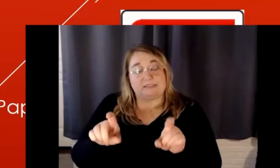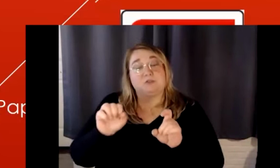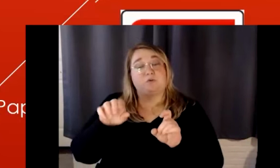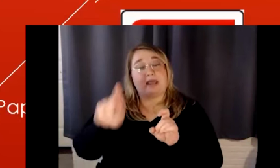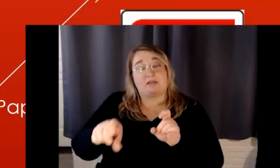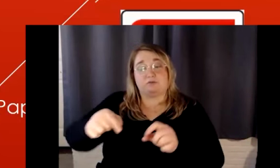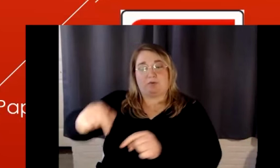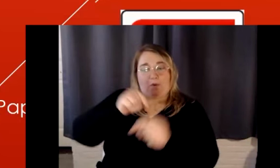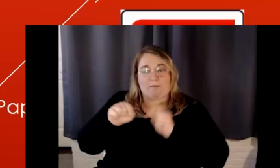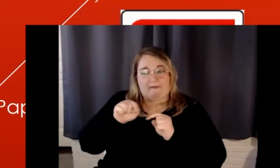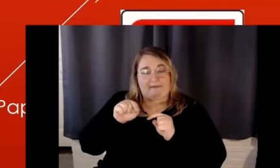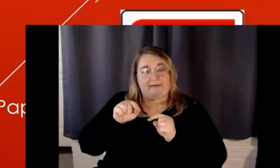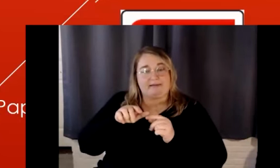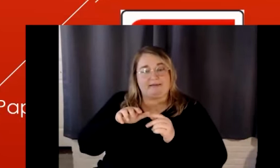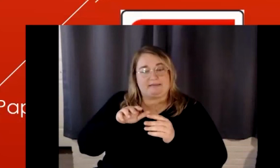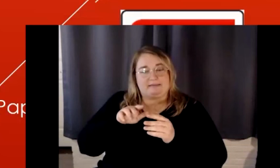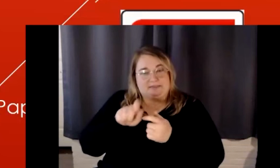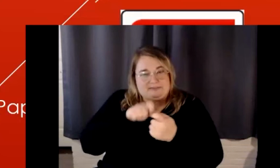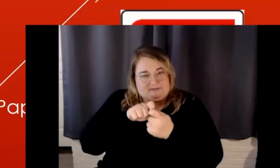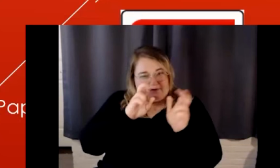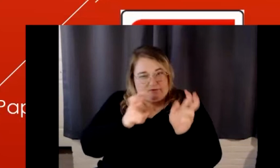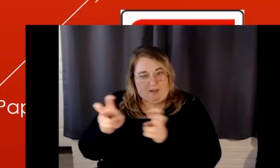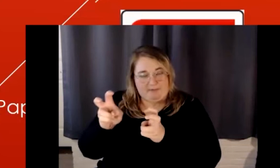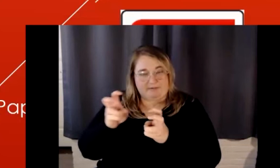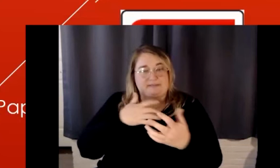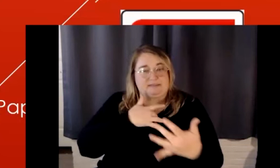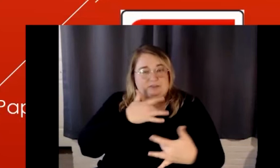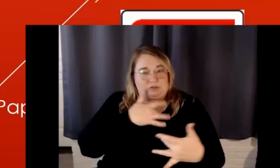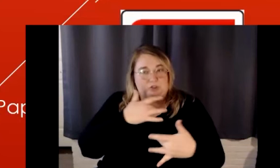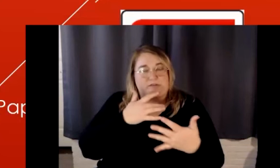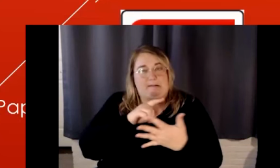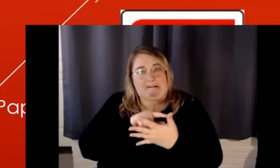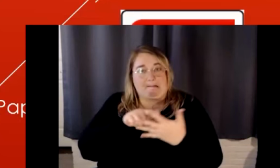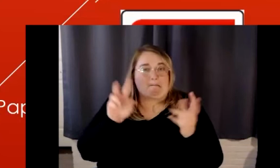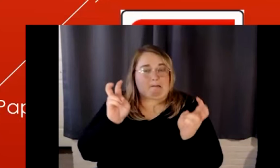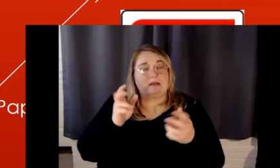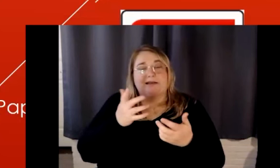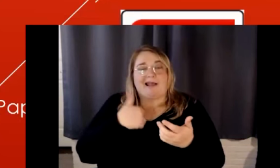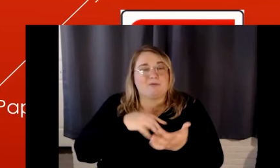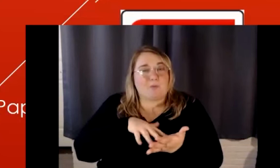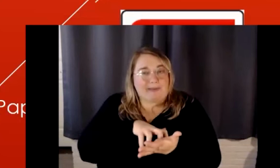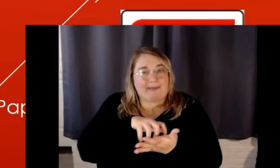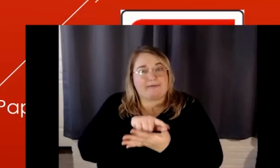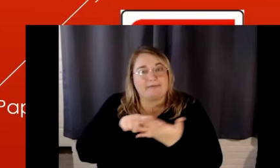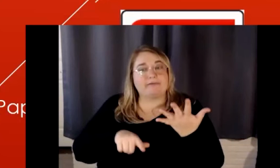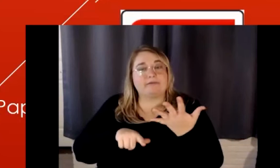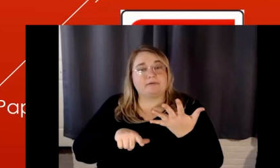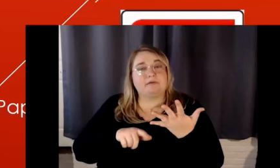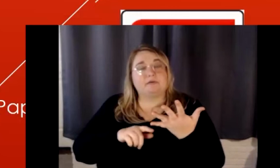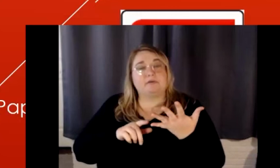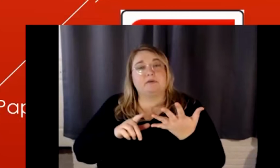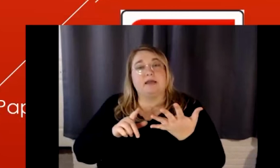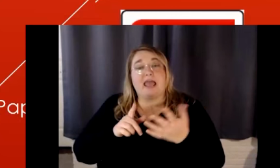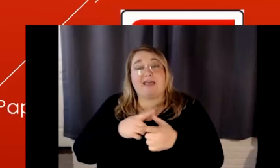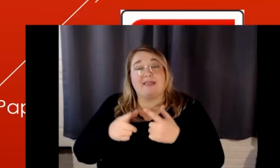that I knew I was weak on, then I would pre-test again, my score would come up. It would be a completely different set of